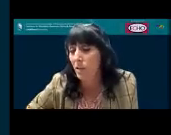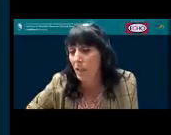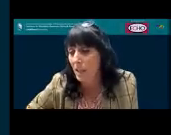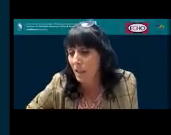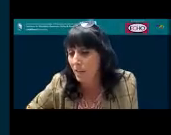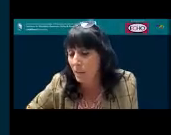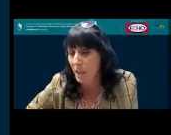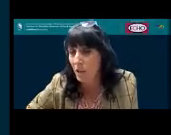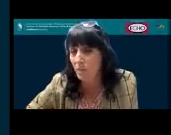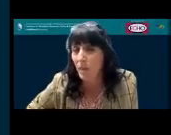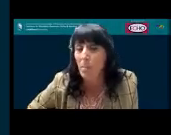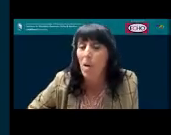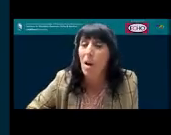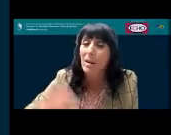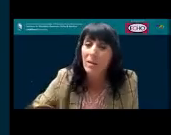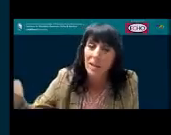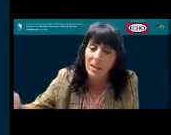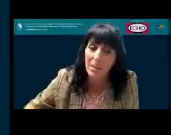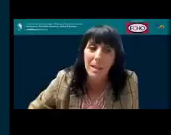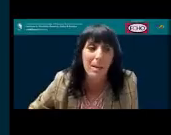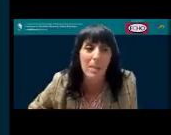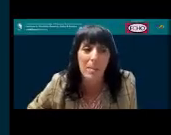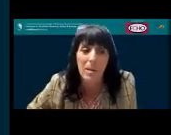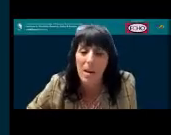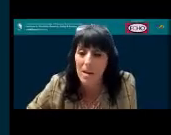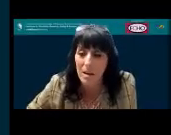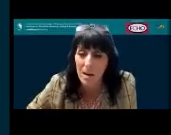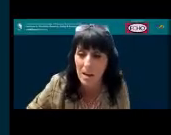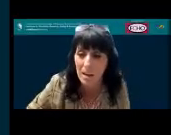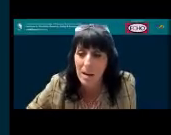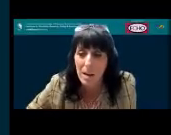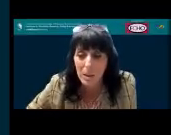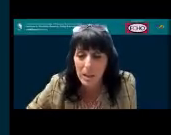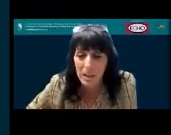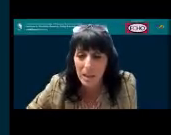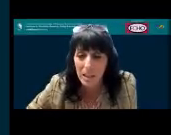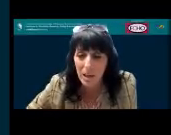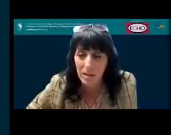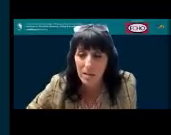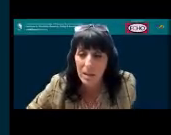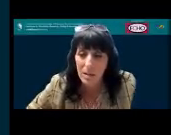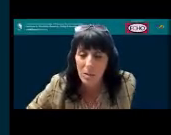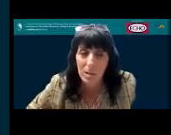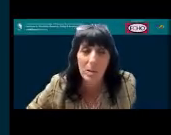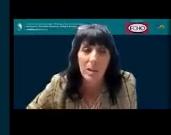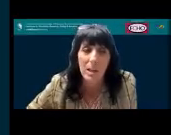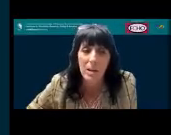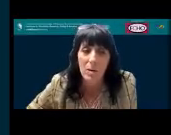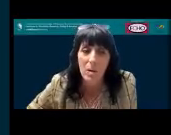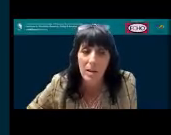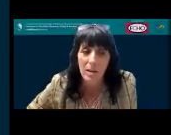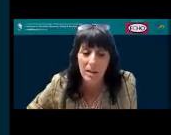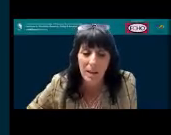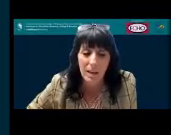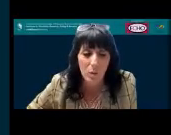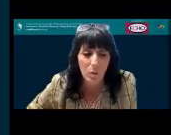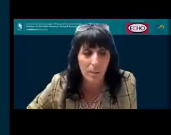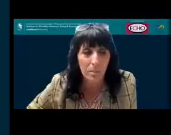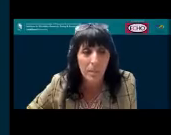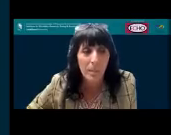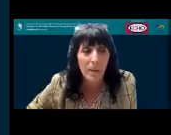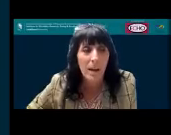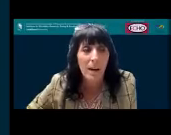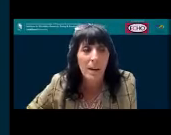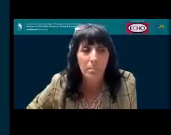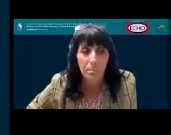want to get information from all of these amazing people on the call, please reach out to us and we will get you on the